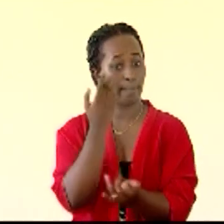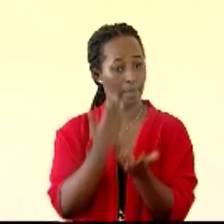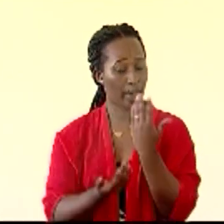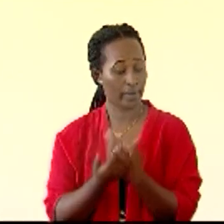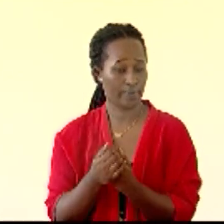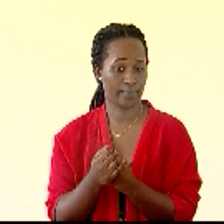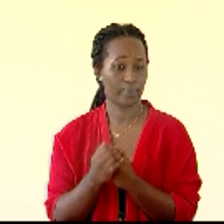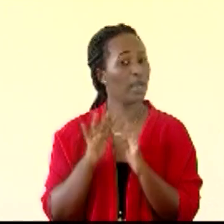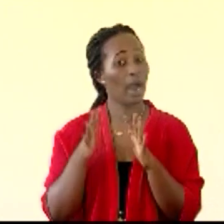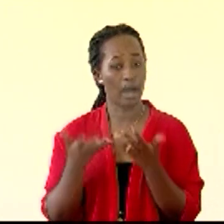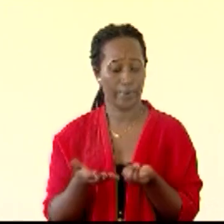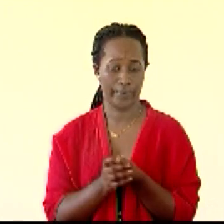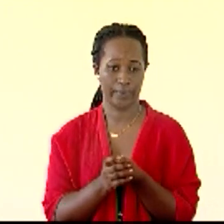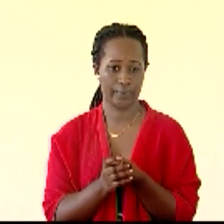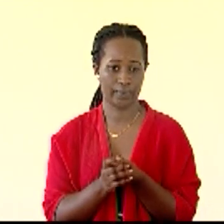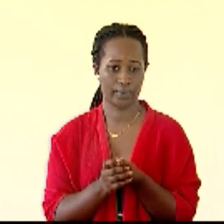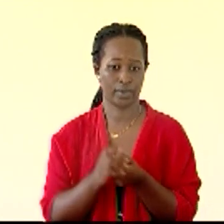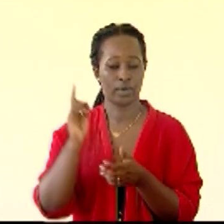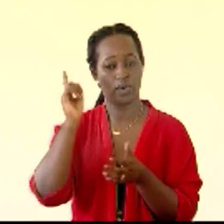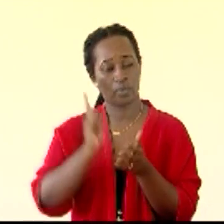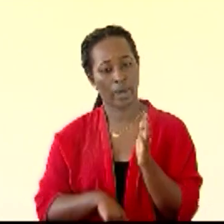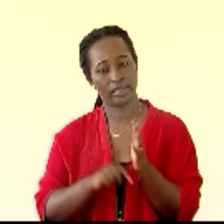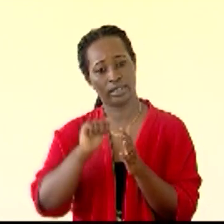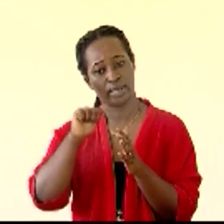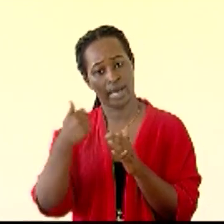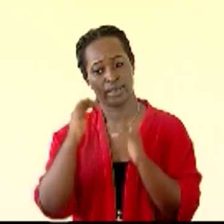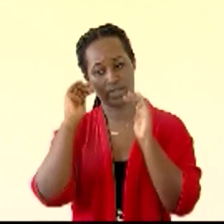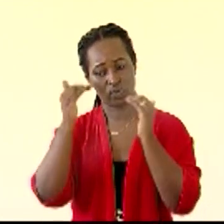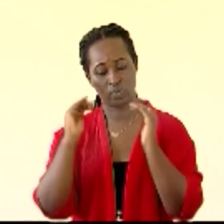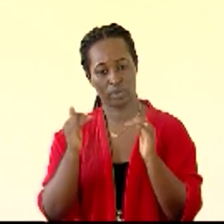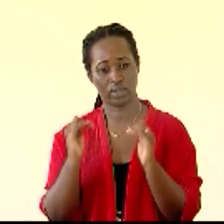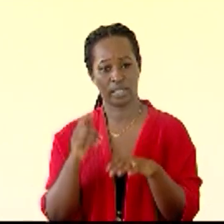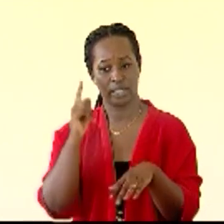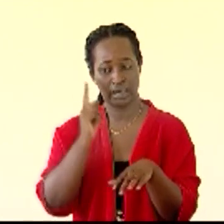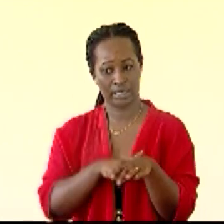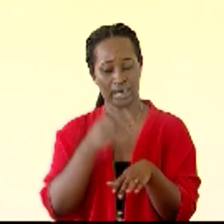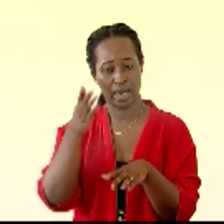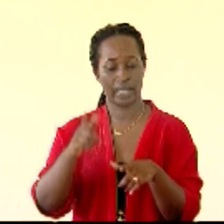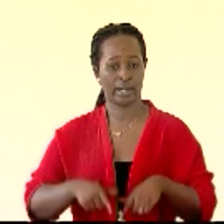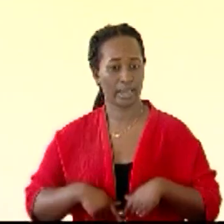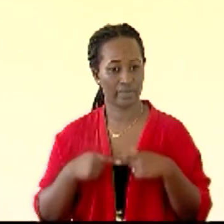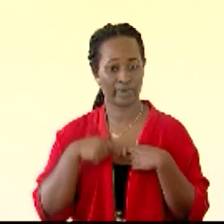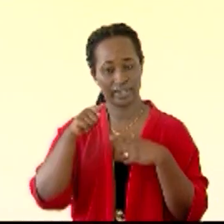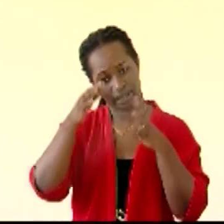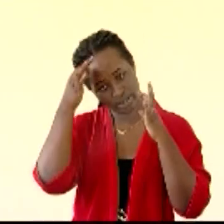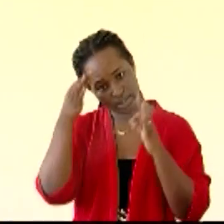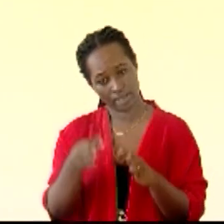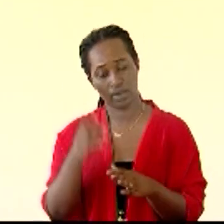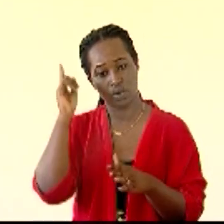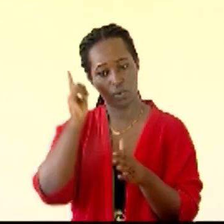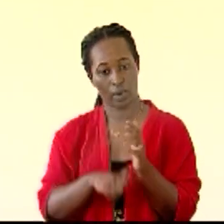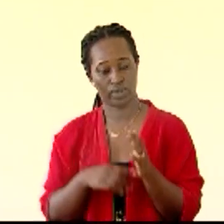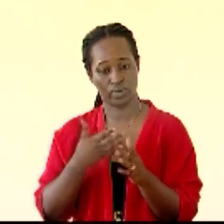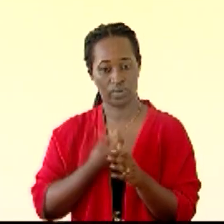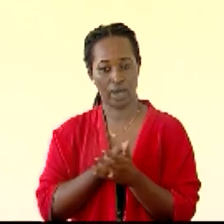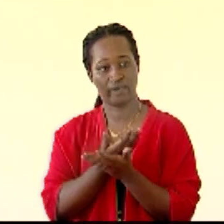it happen? What about situations where plants, during the day, even when there is light, they just decide not to have any